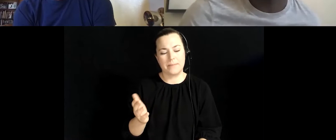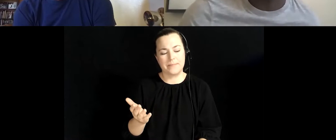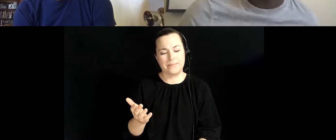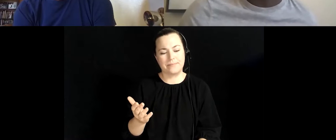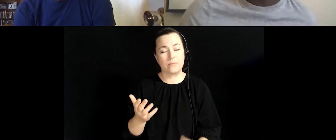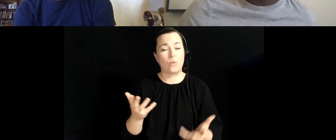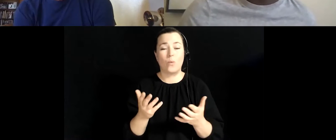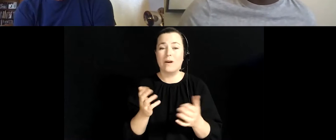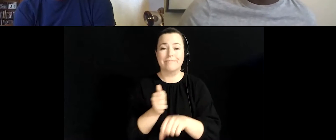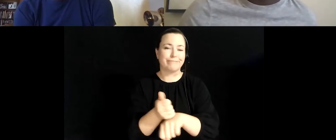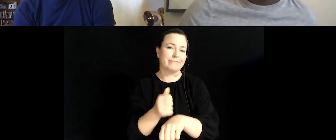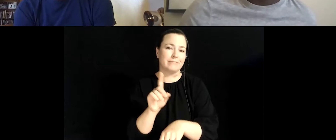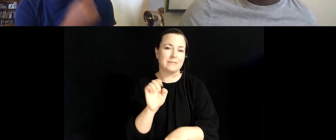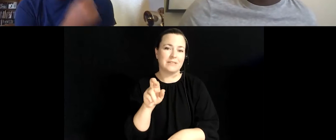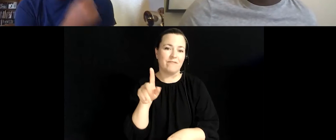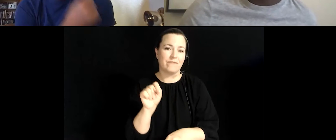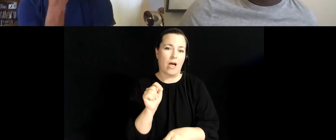is that it should be this